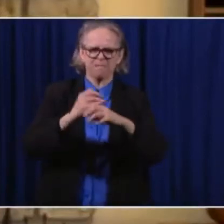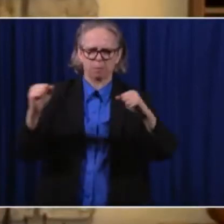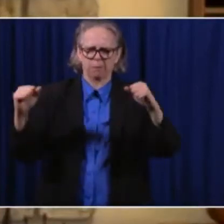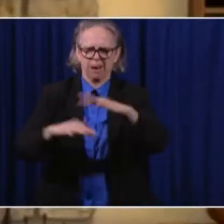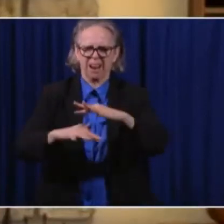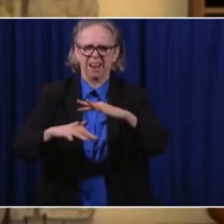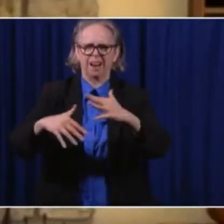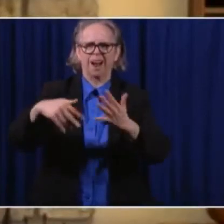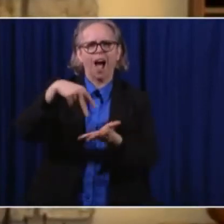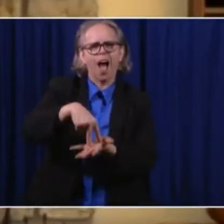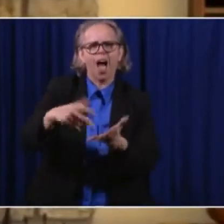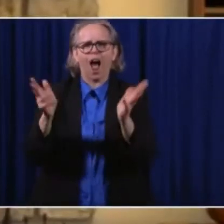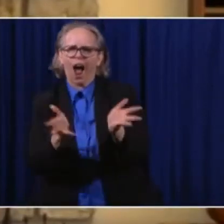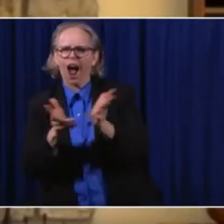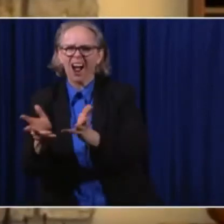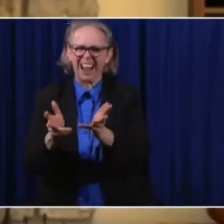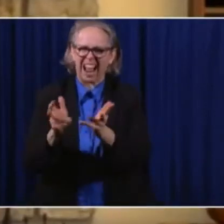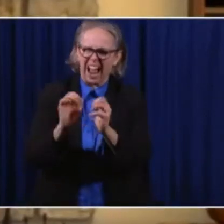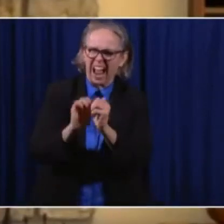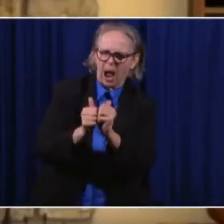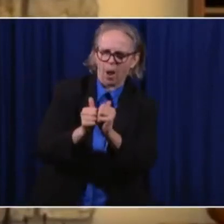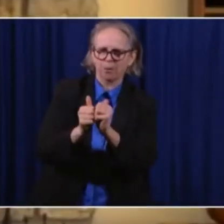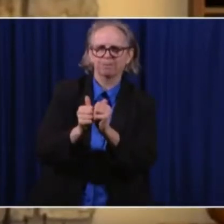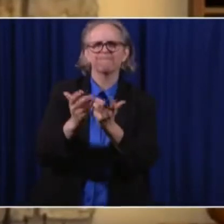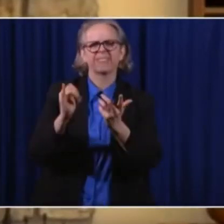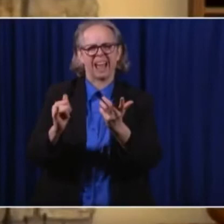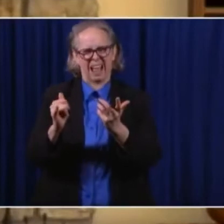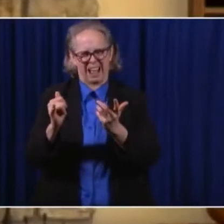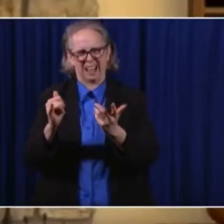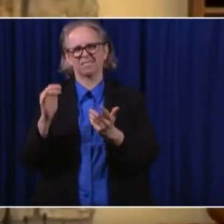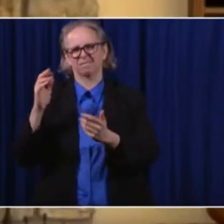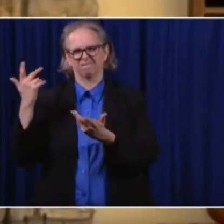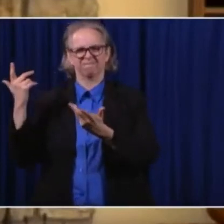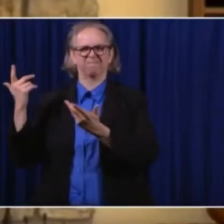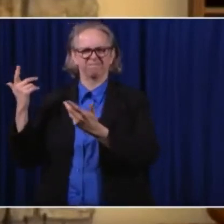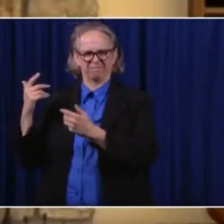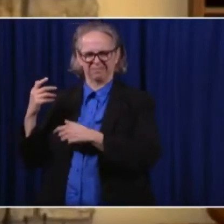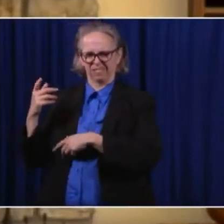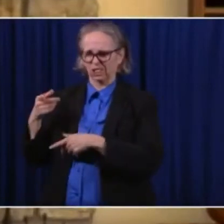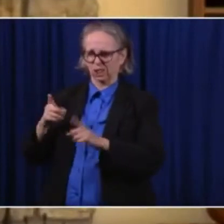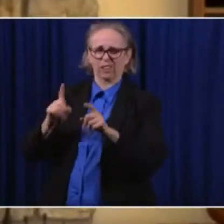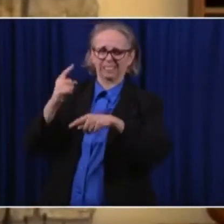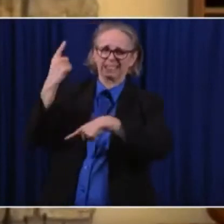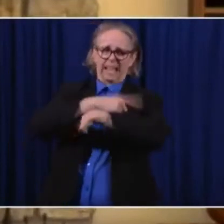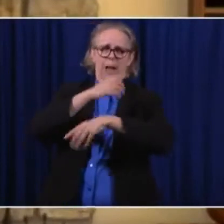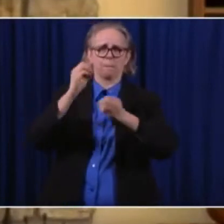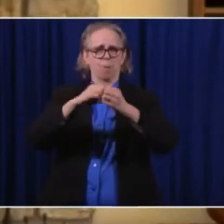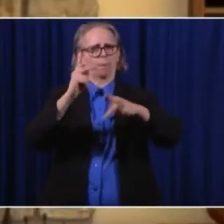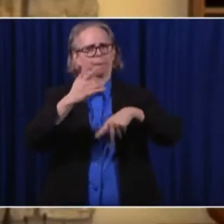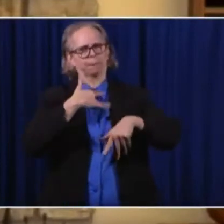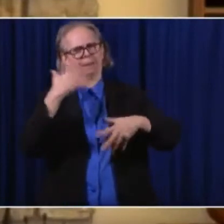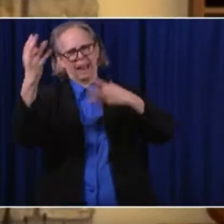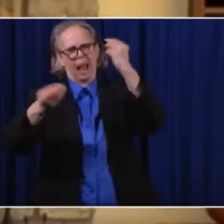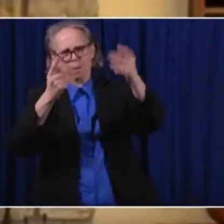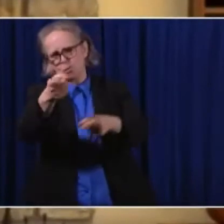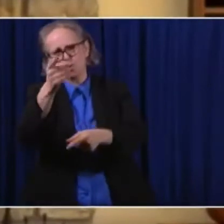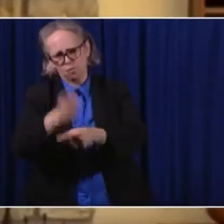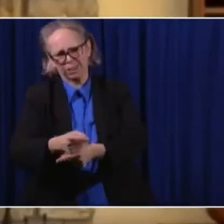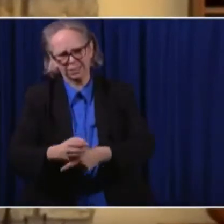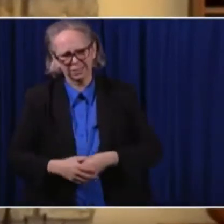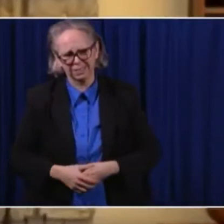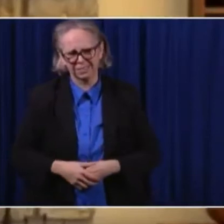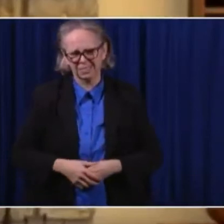so while there may not be as many people out after 10 o'clock, you know, with the exception of those who are working and doing